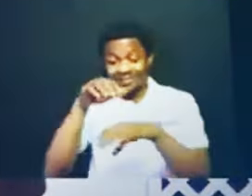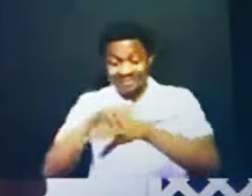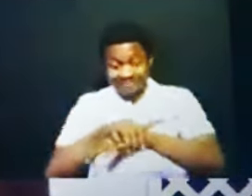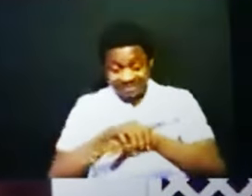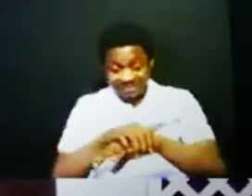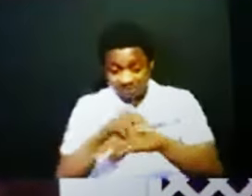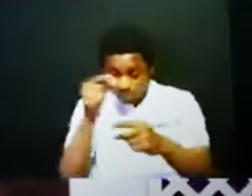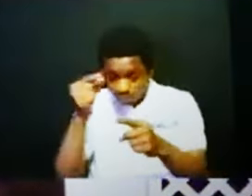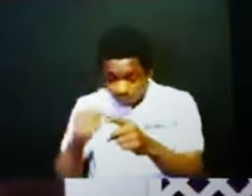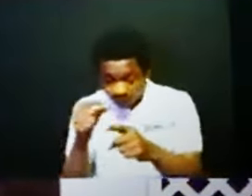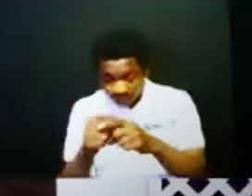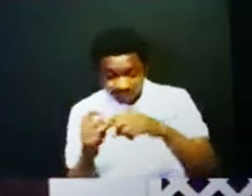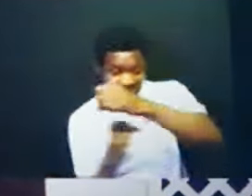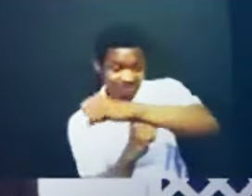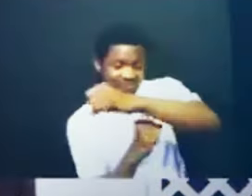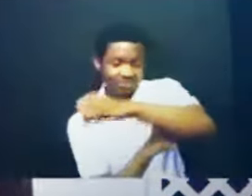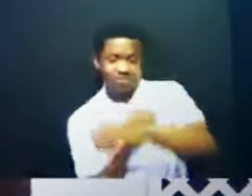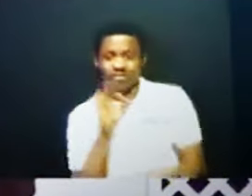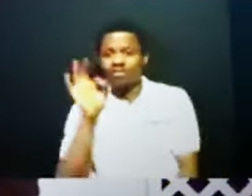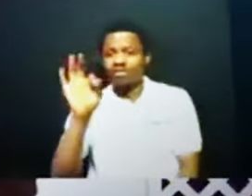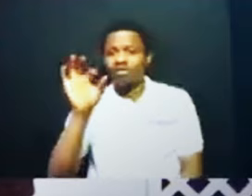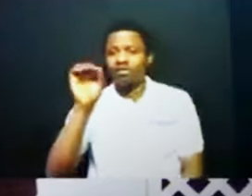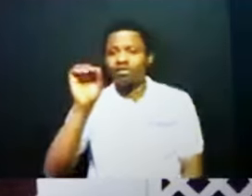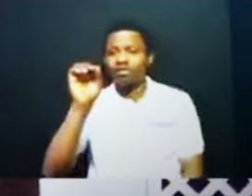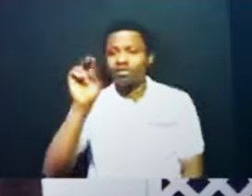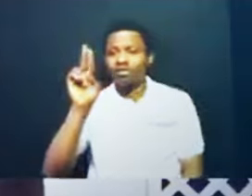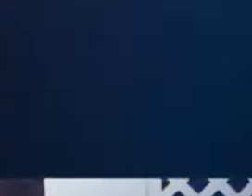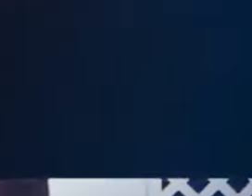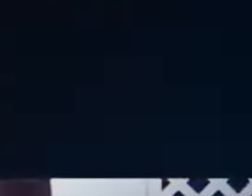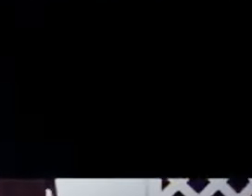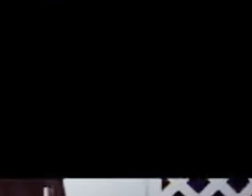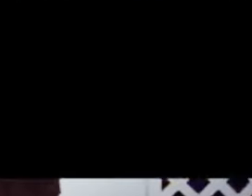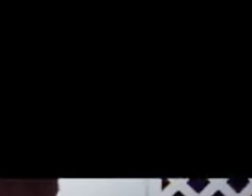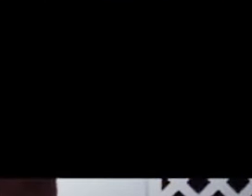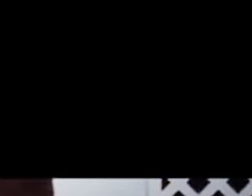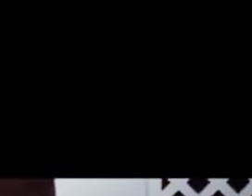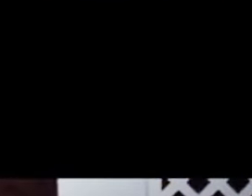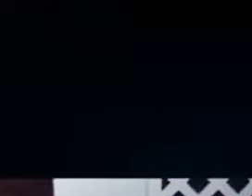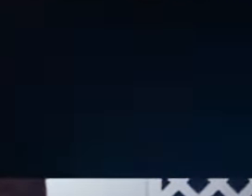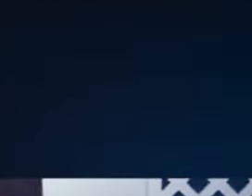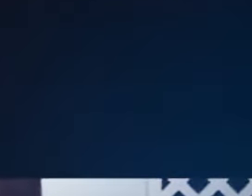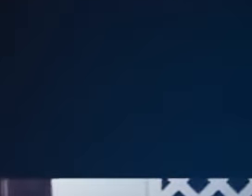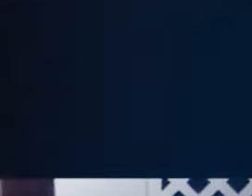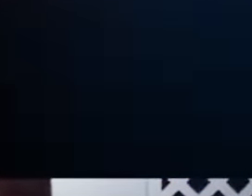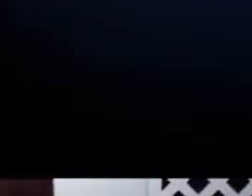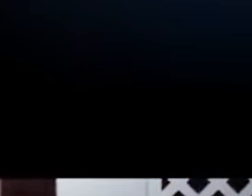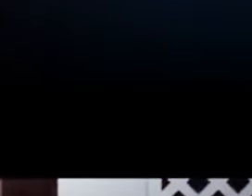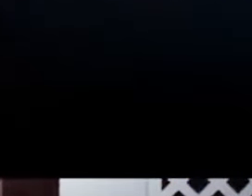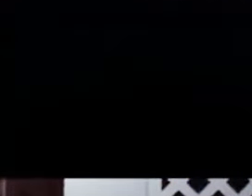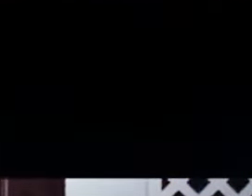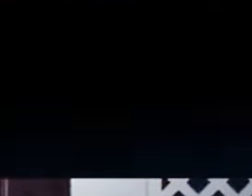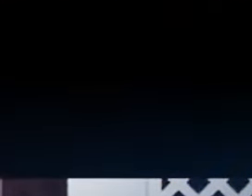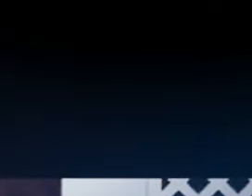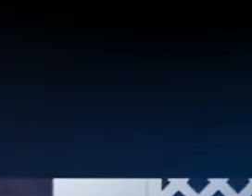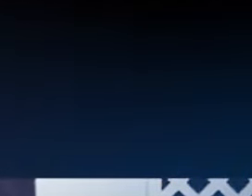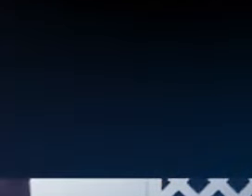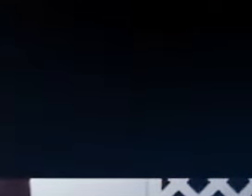foundation is used in a double sense. We use